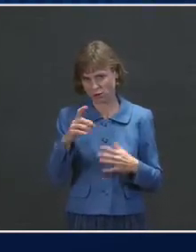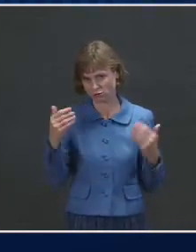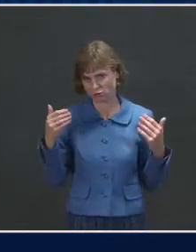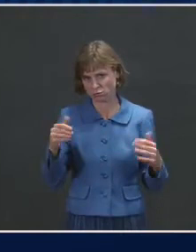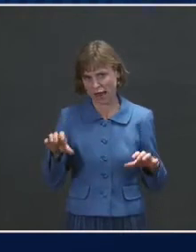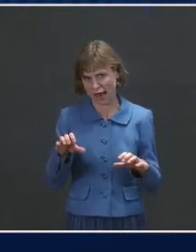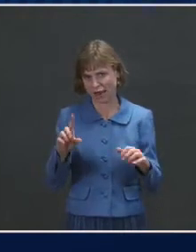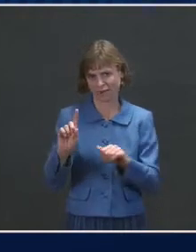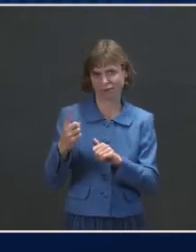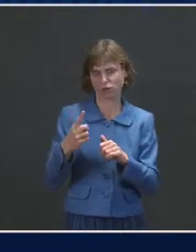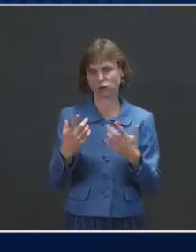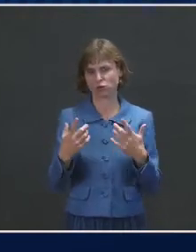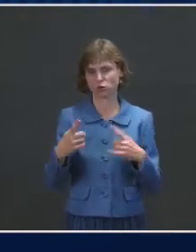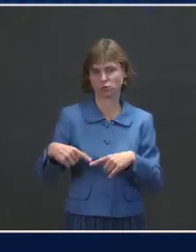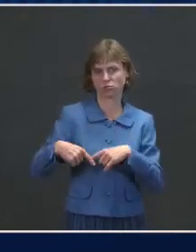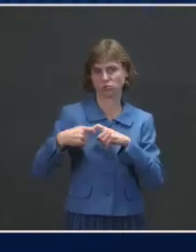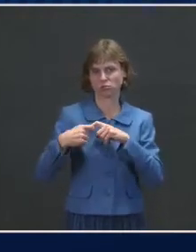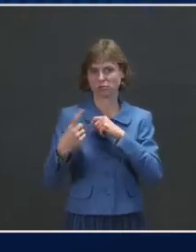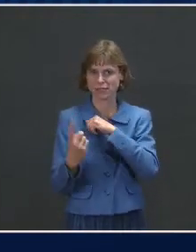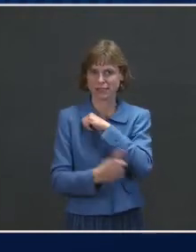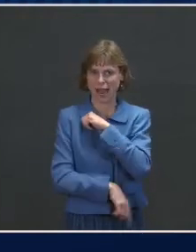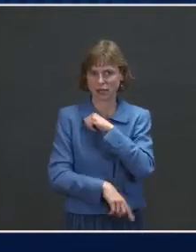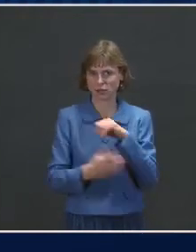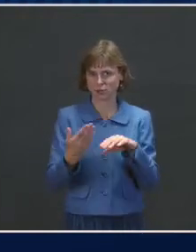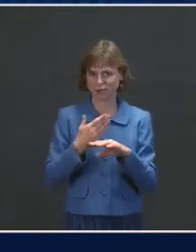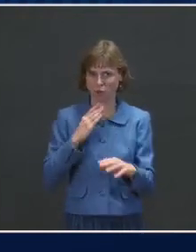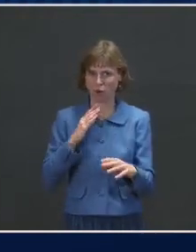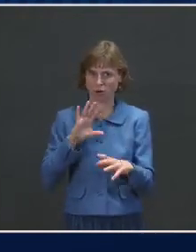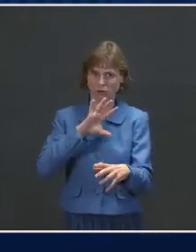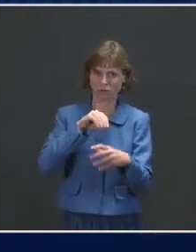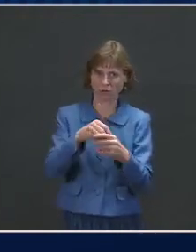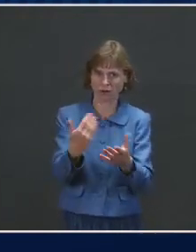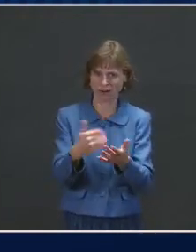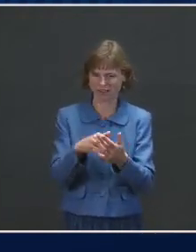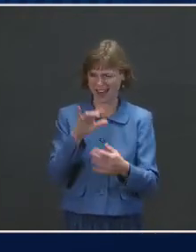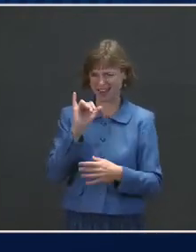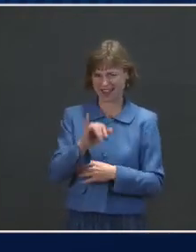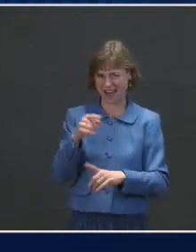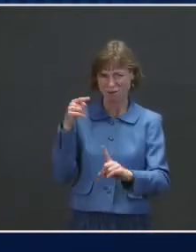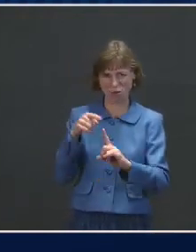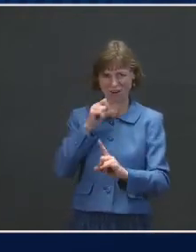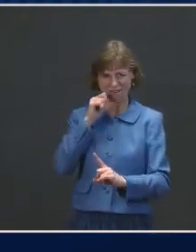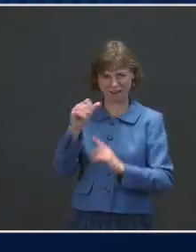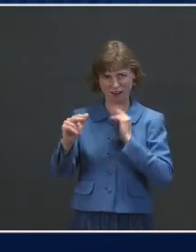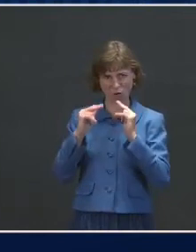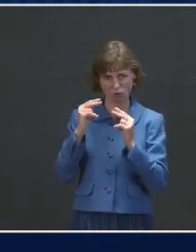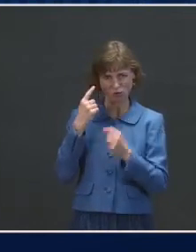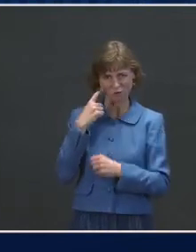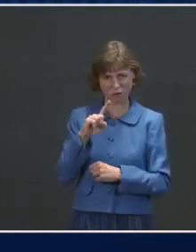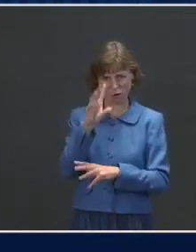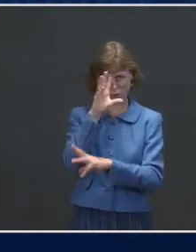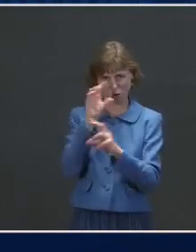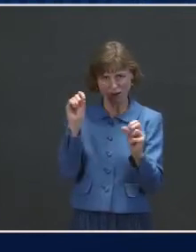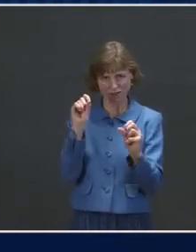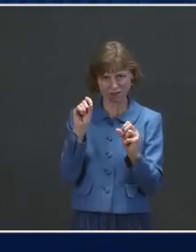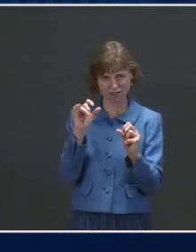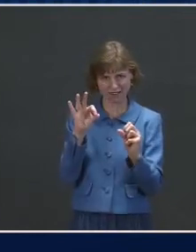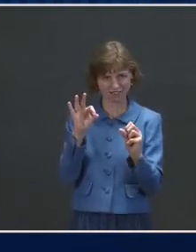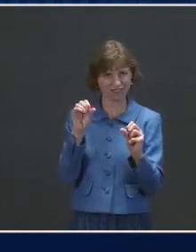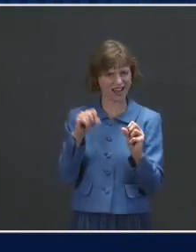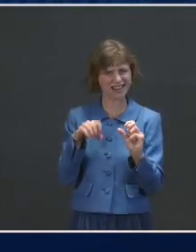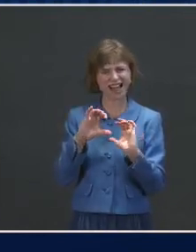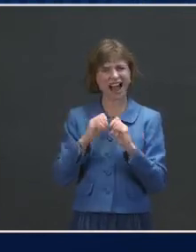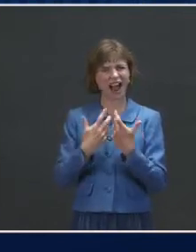back sanctions in order to reengage. Is this a non-negotiable point for President Biden? And if so, how do you get out of this